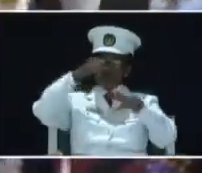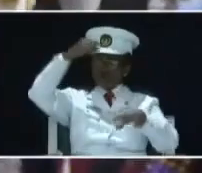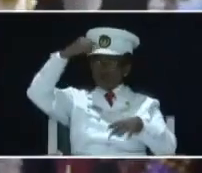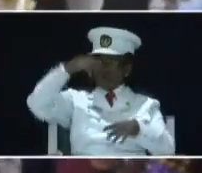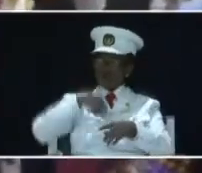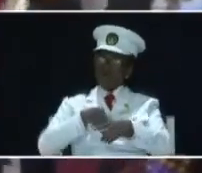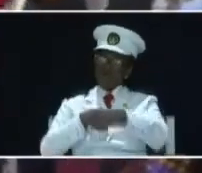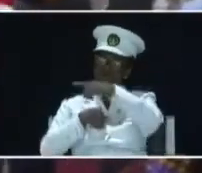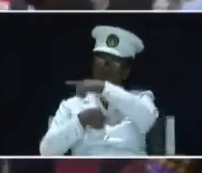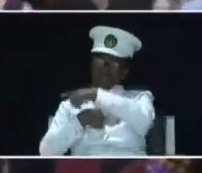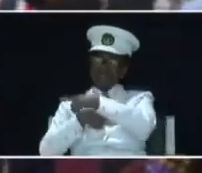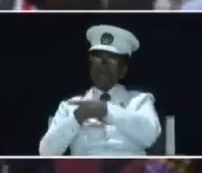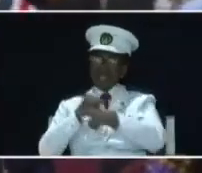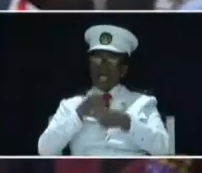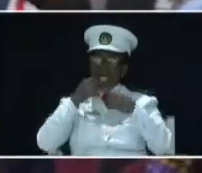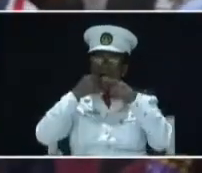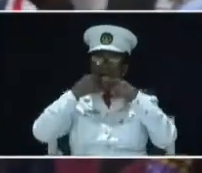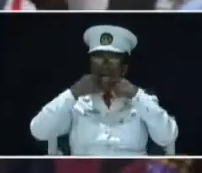I decree